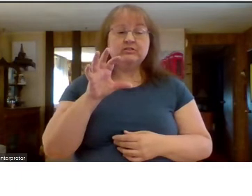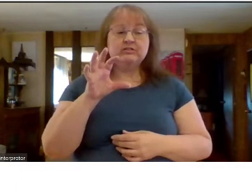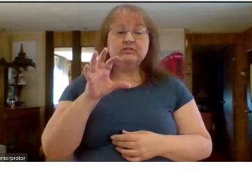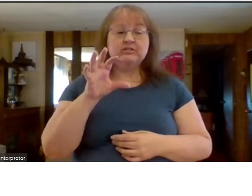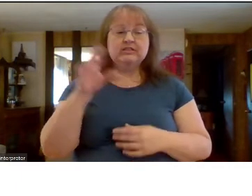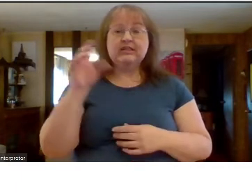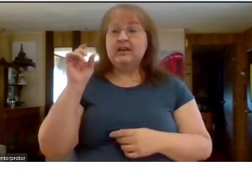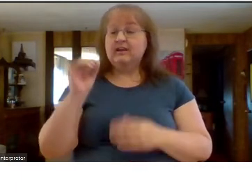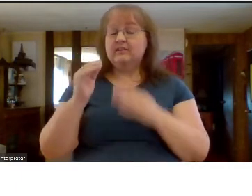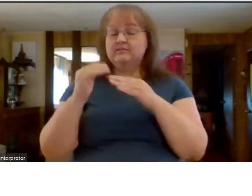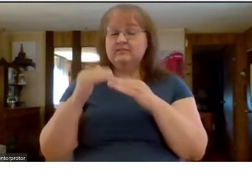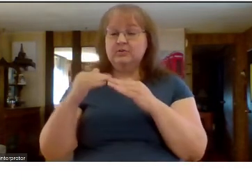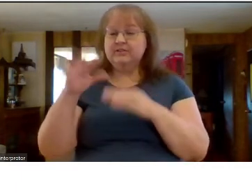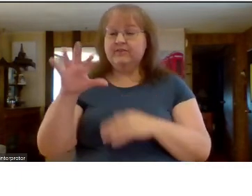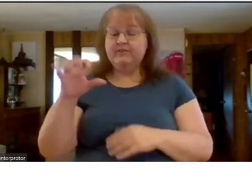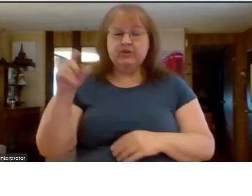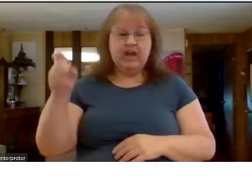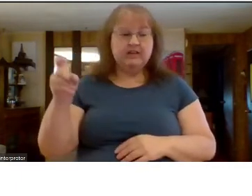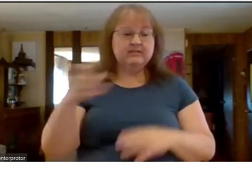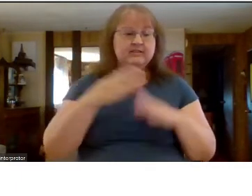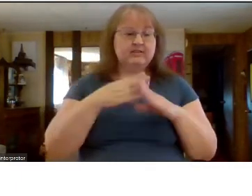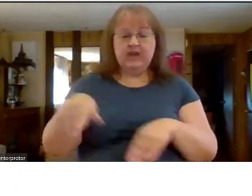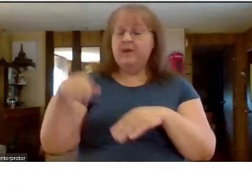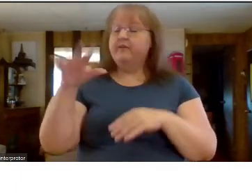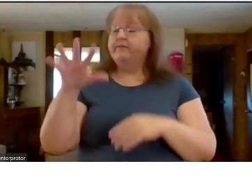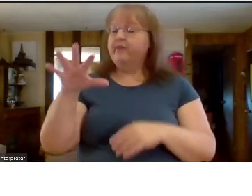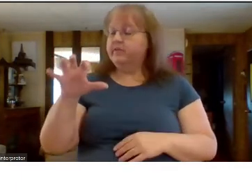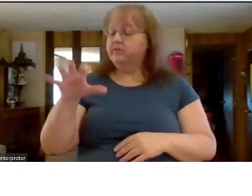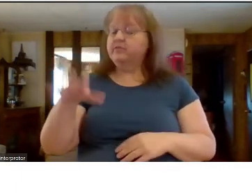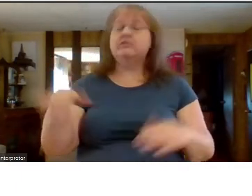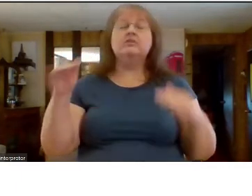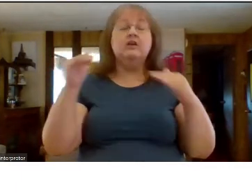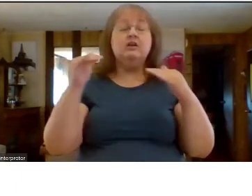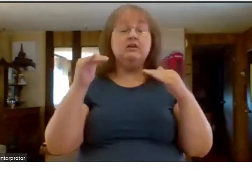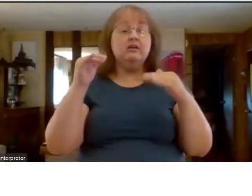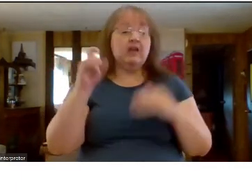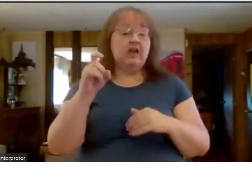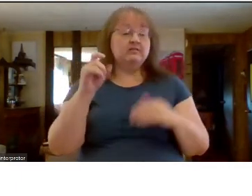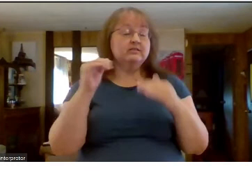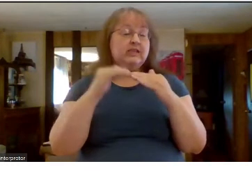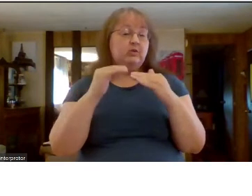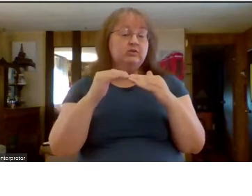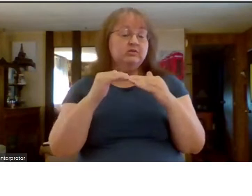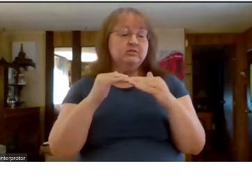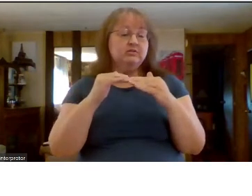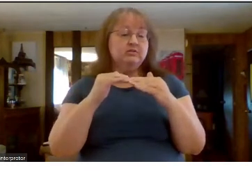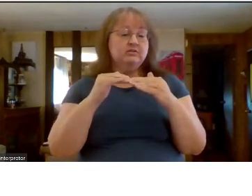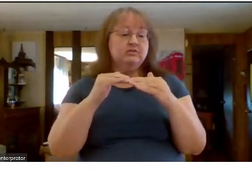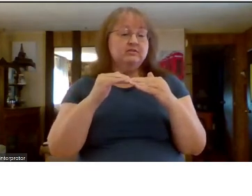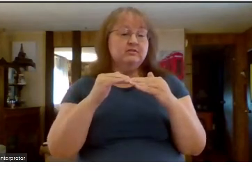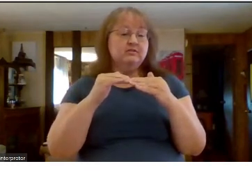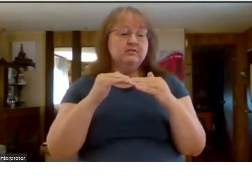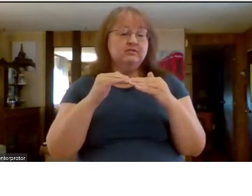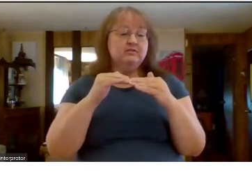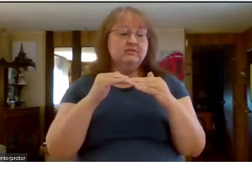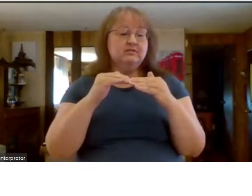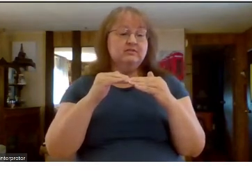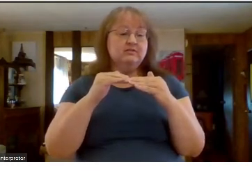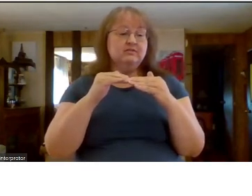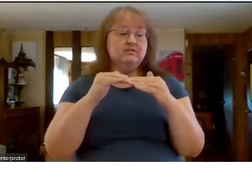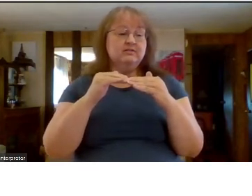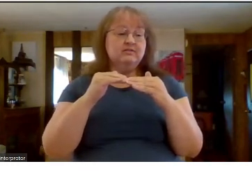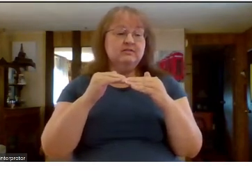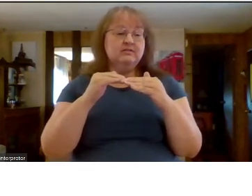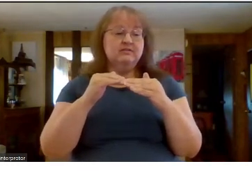15,600 equals 500x divided by 500 divided by 500. X